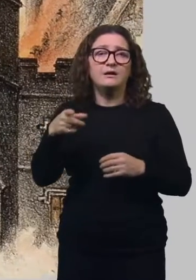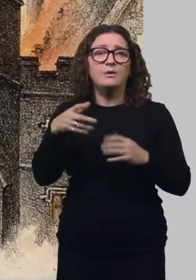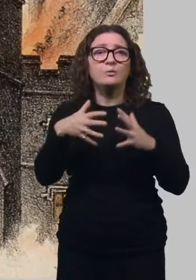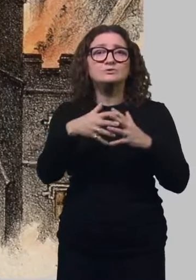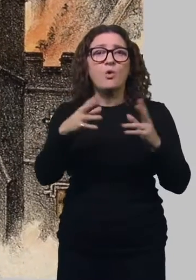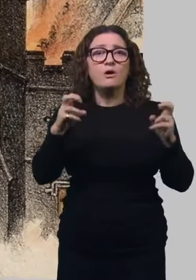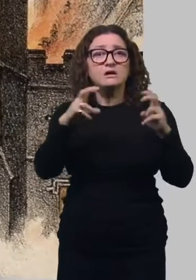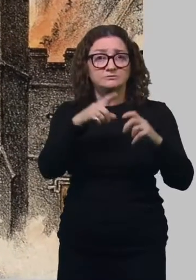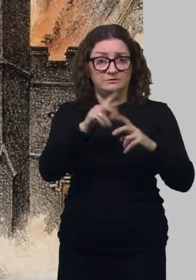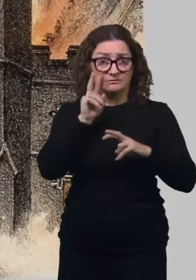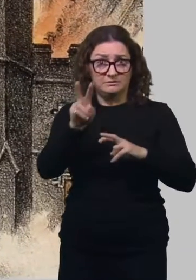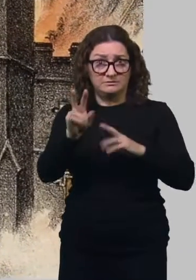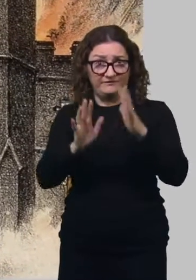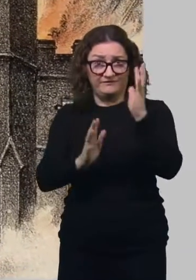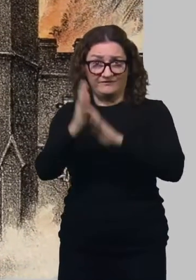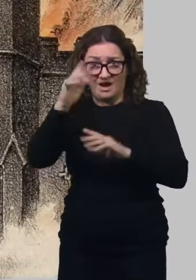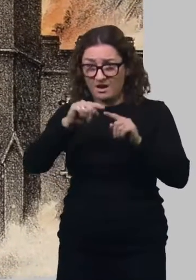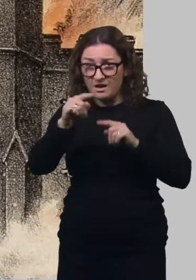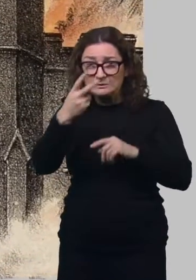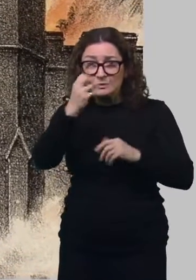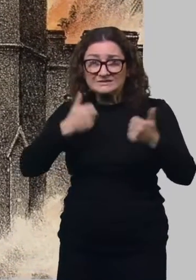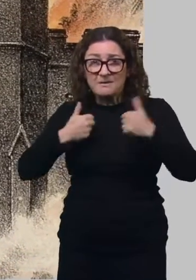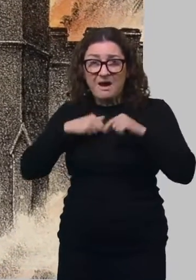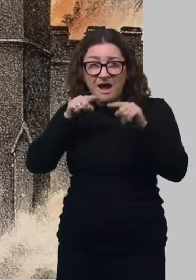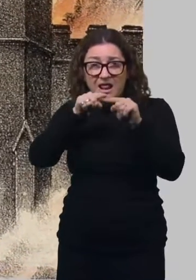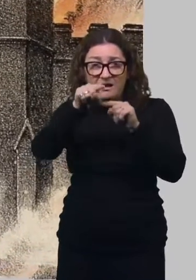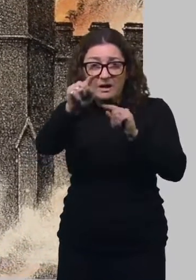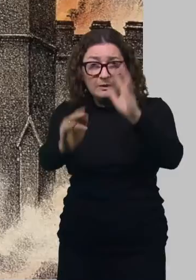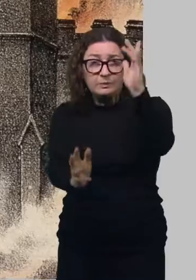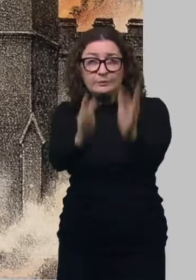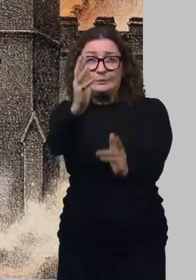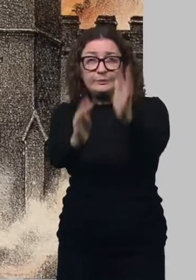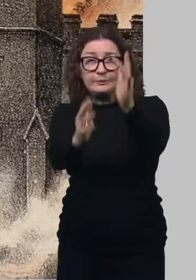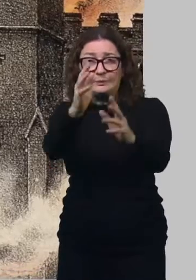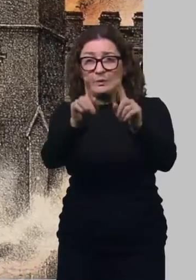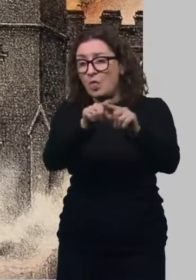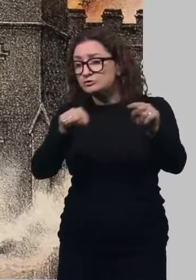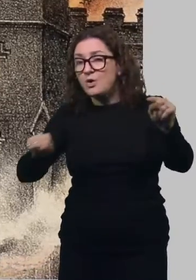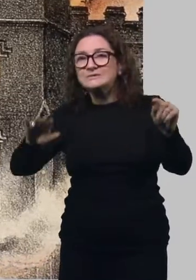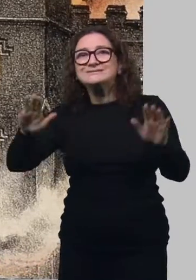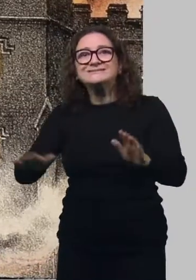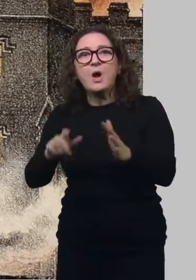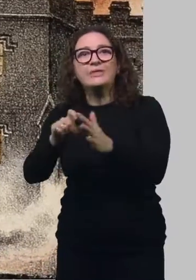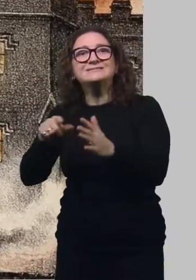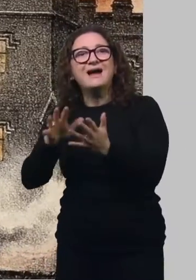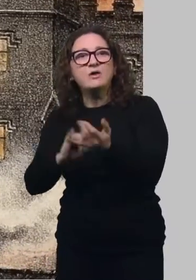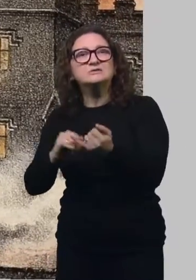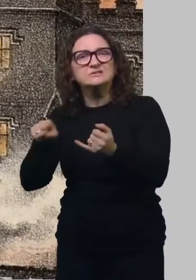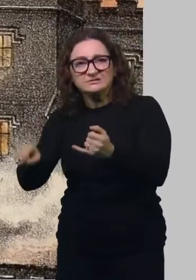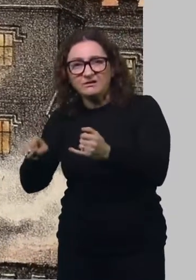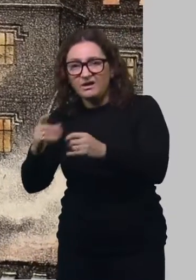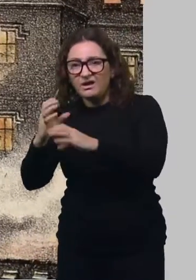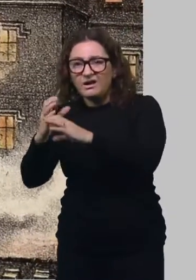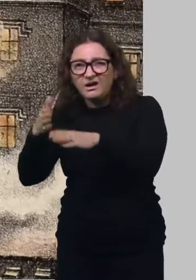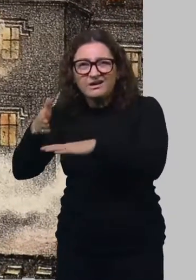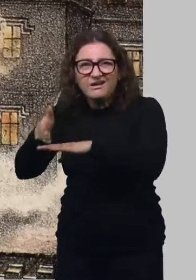travelling along the top of the South Downs. Crowds gathered in the streets to watch the inferno. Many artists captured the event as it happened.